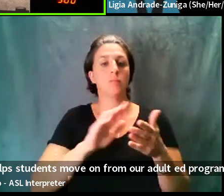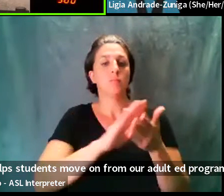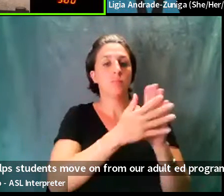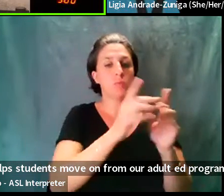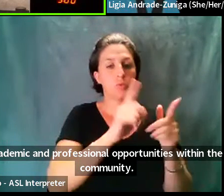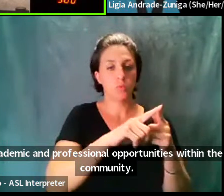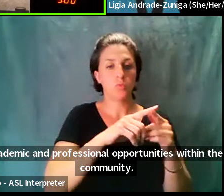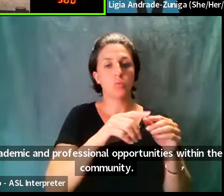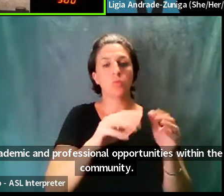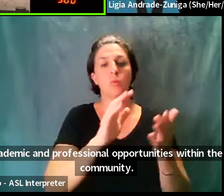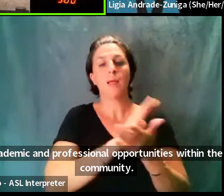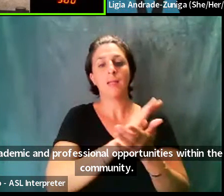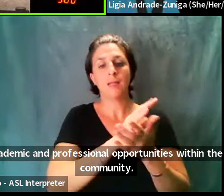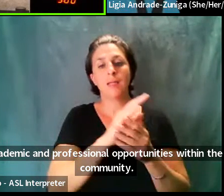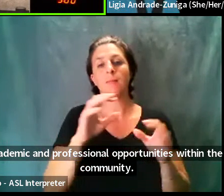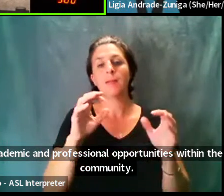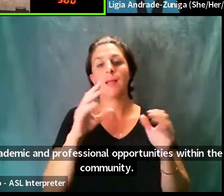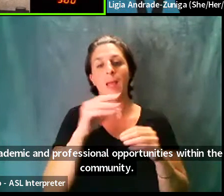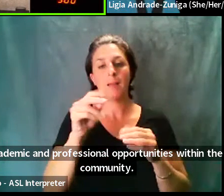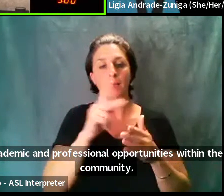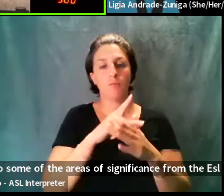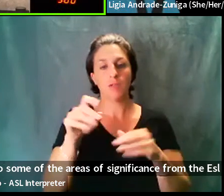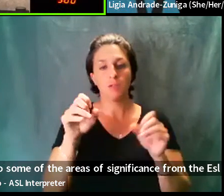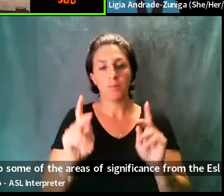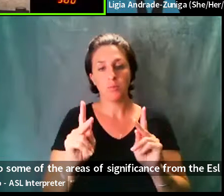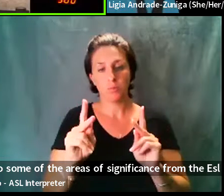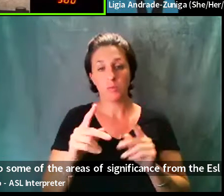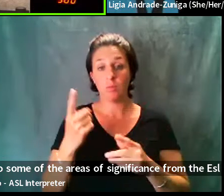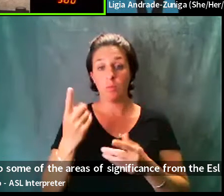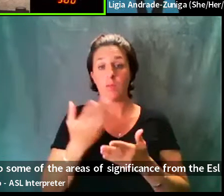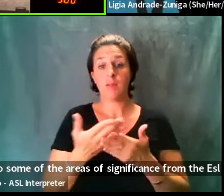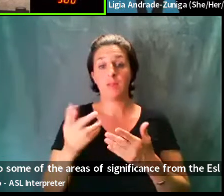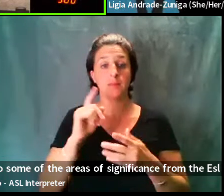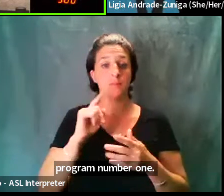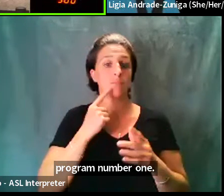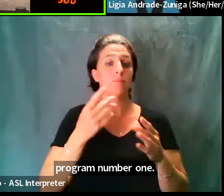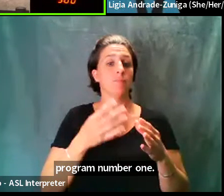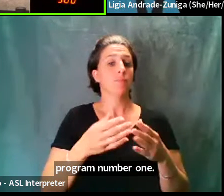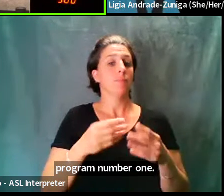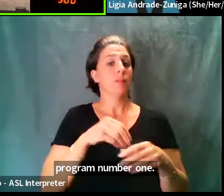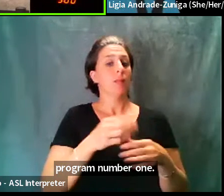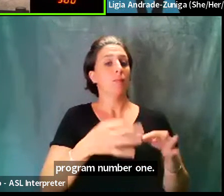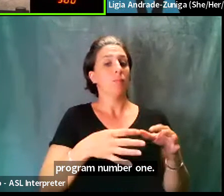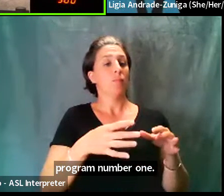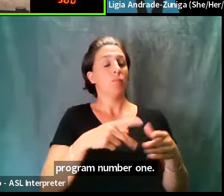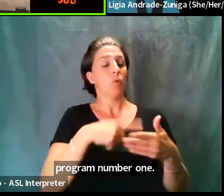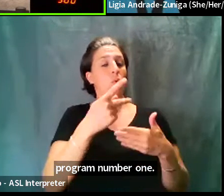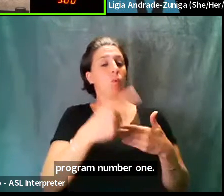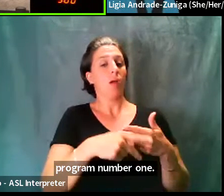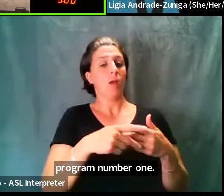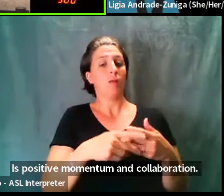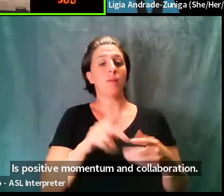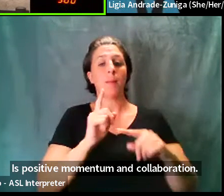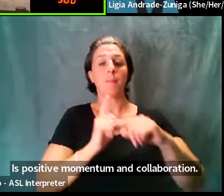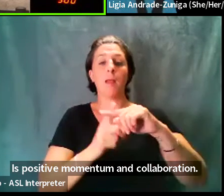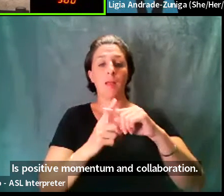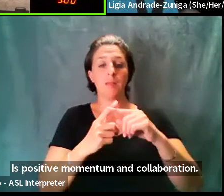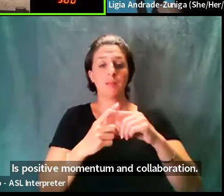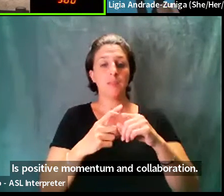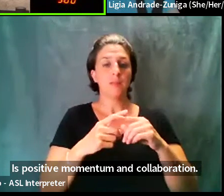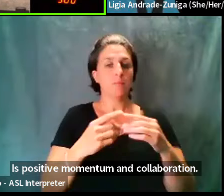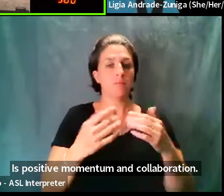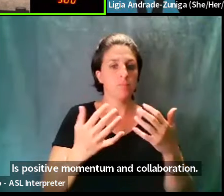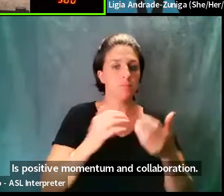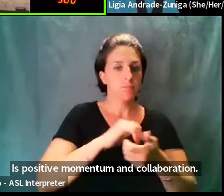some of the areas of significance from the ESL program: number one is positive momentum and collaboration. There's been an increased teacher